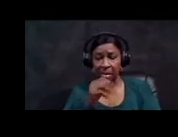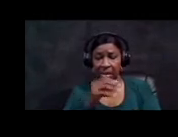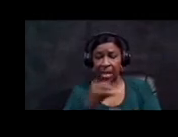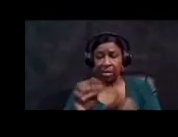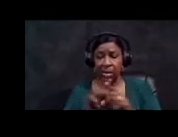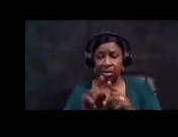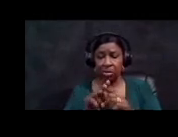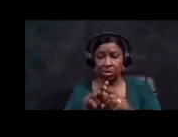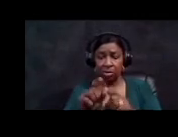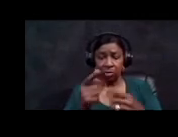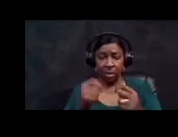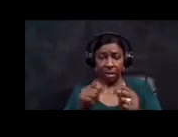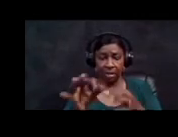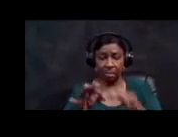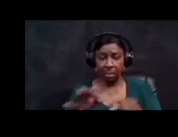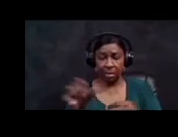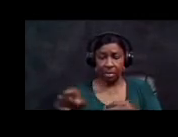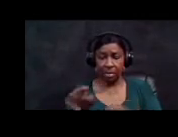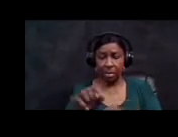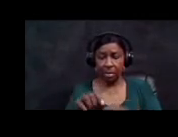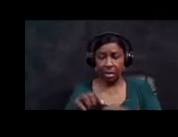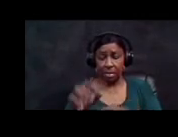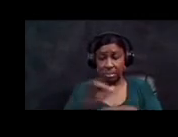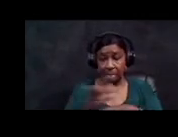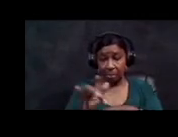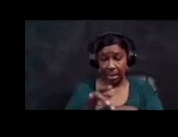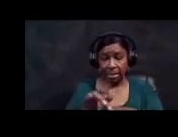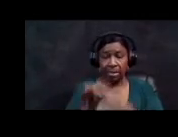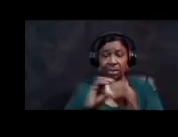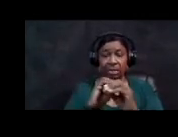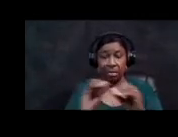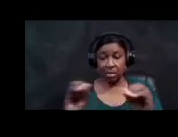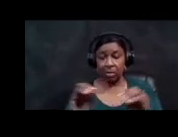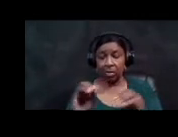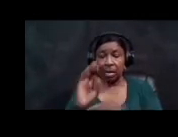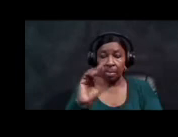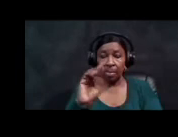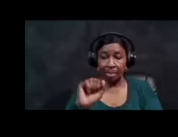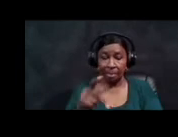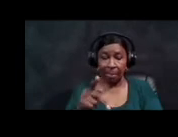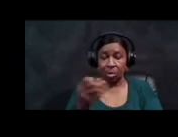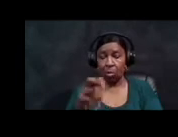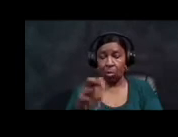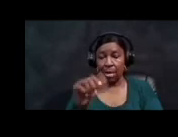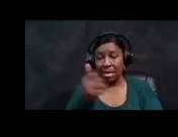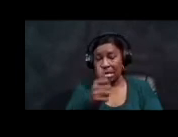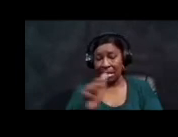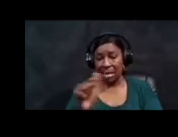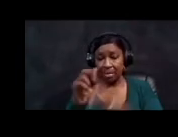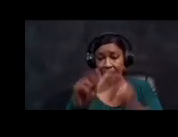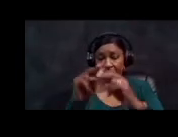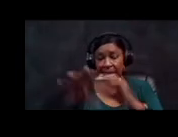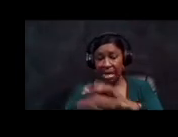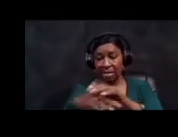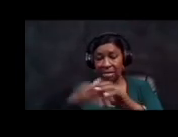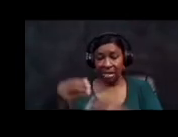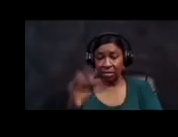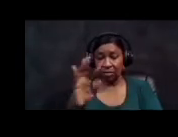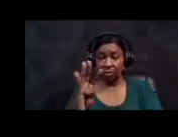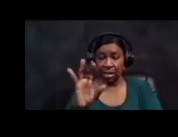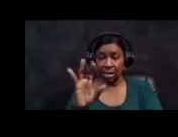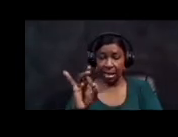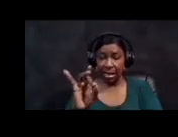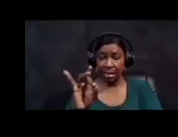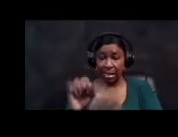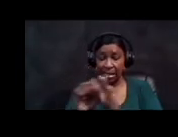So within none of these maps were any of the facilities outside of the 48 contiguous